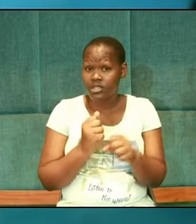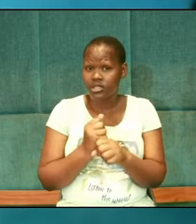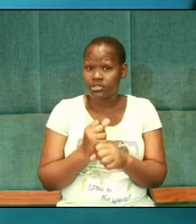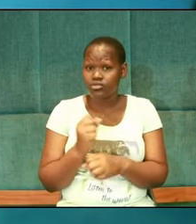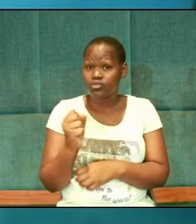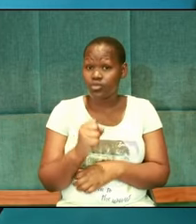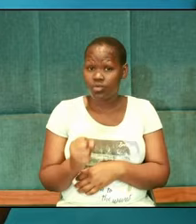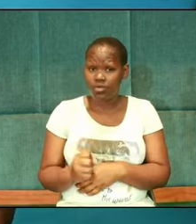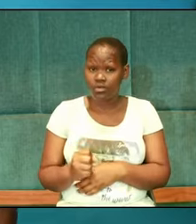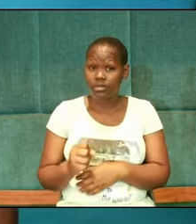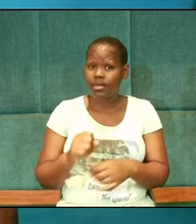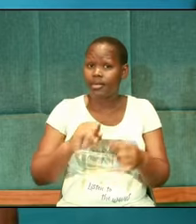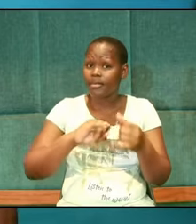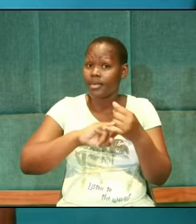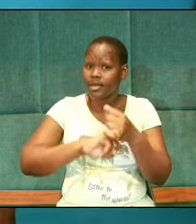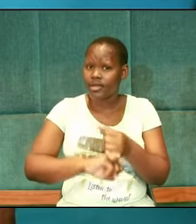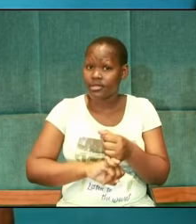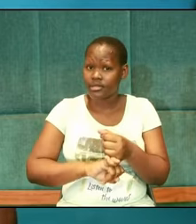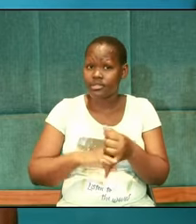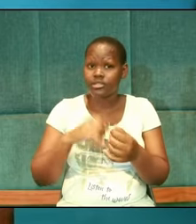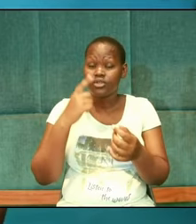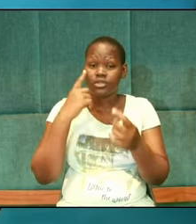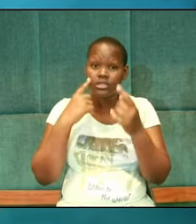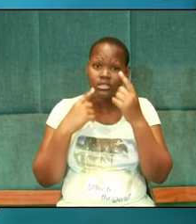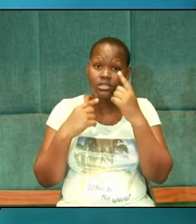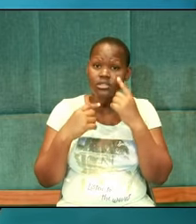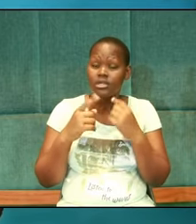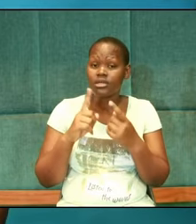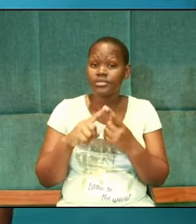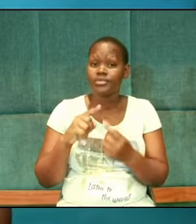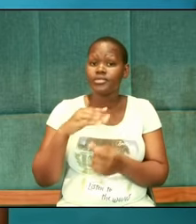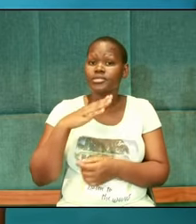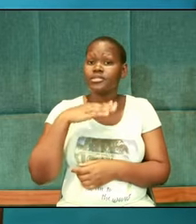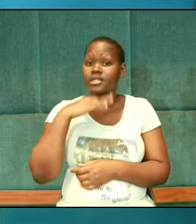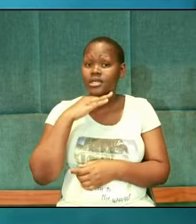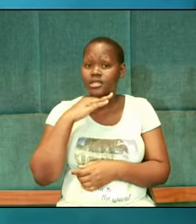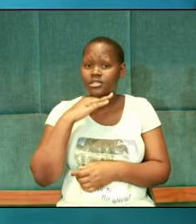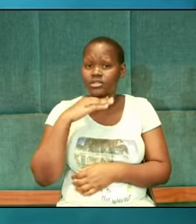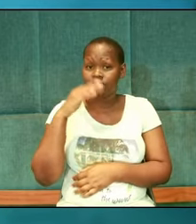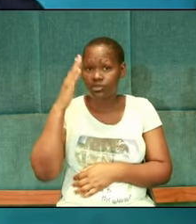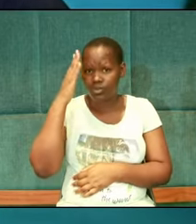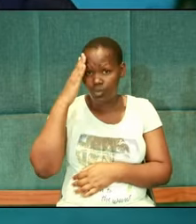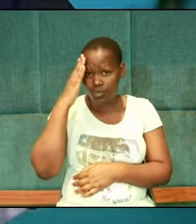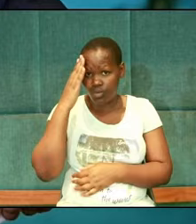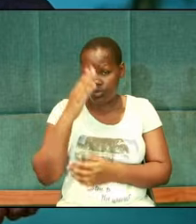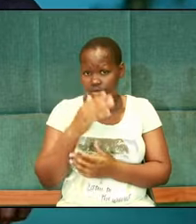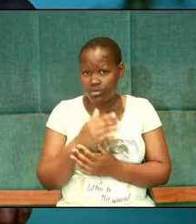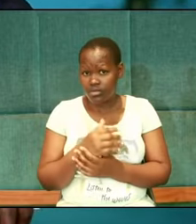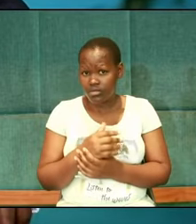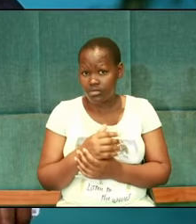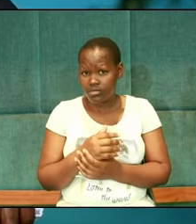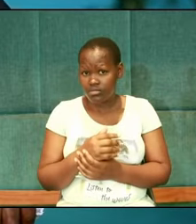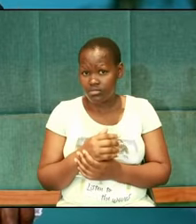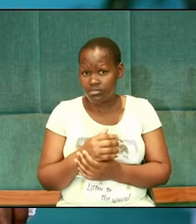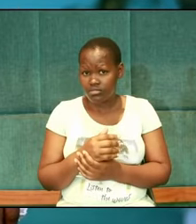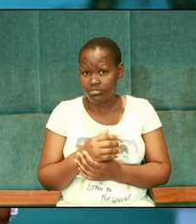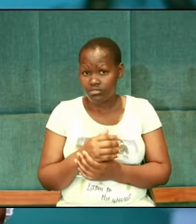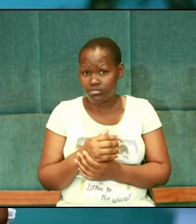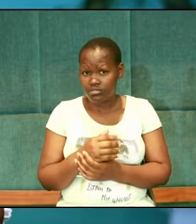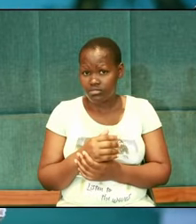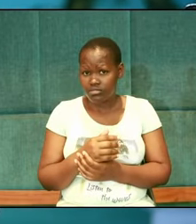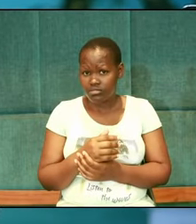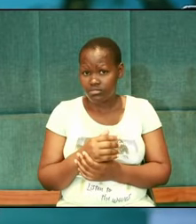just 2 years is crying to death. And do you know her problem? She lacked knowledge.